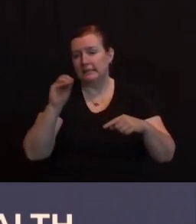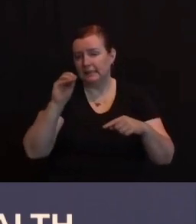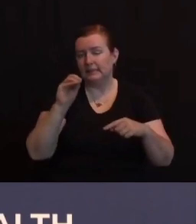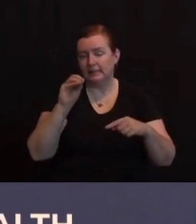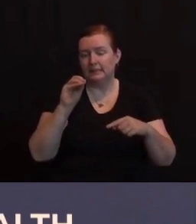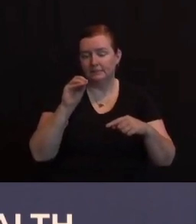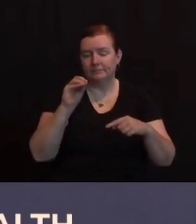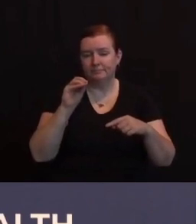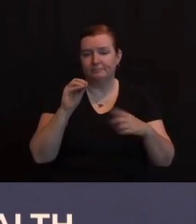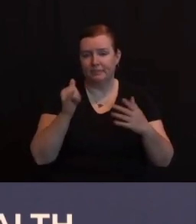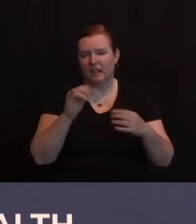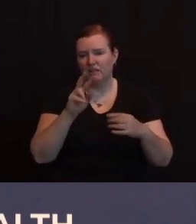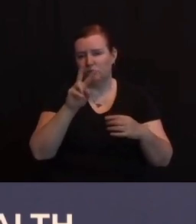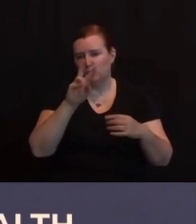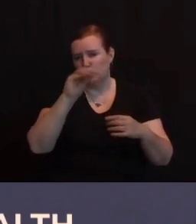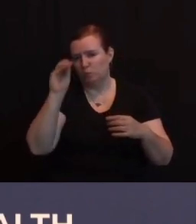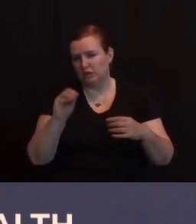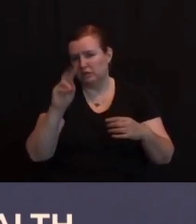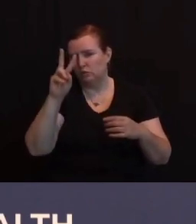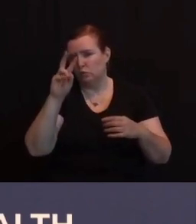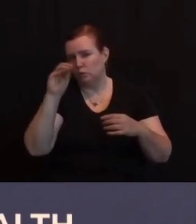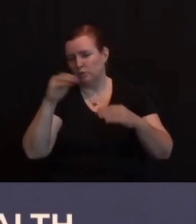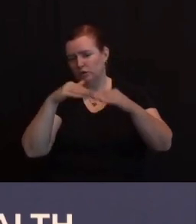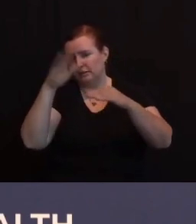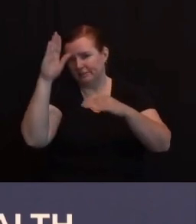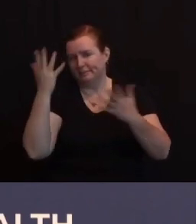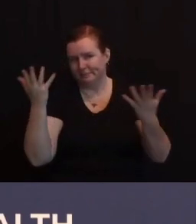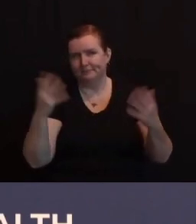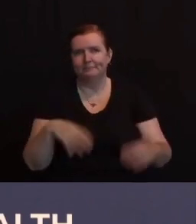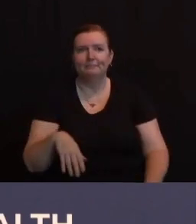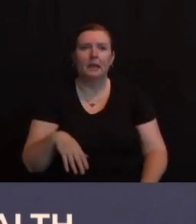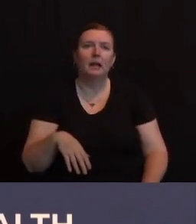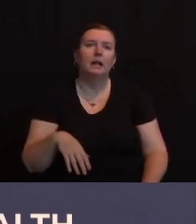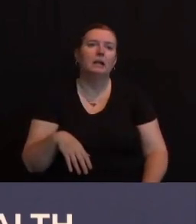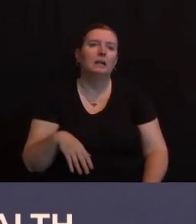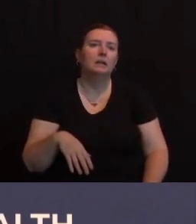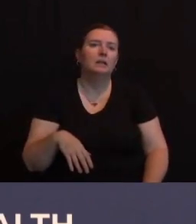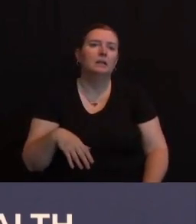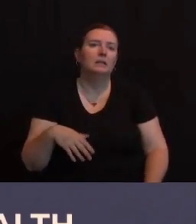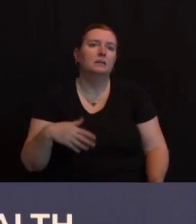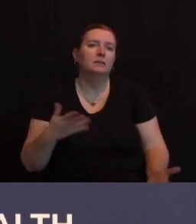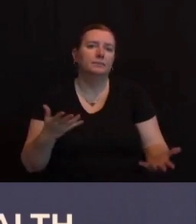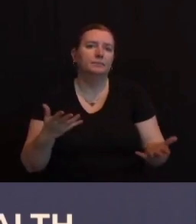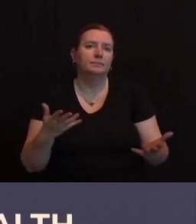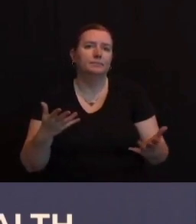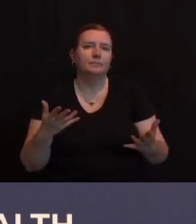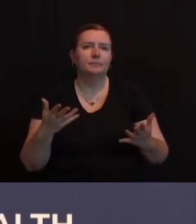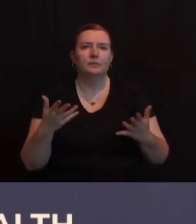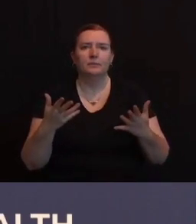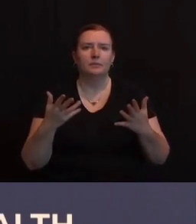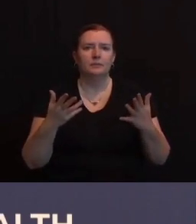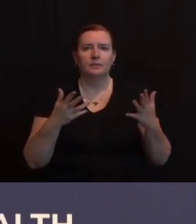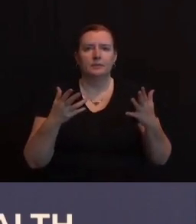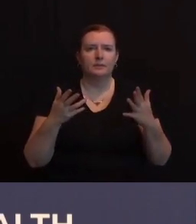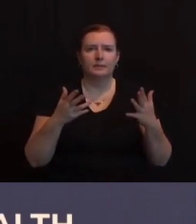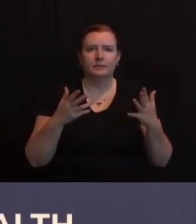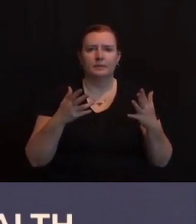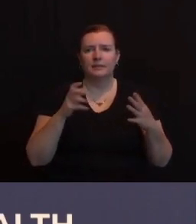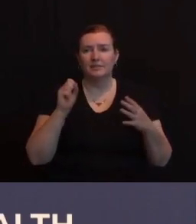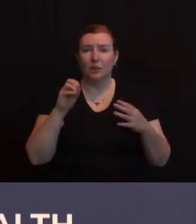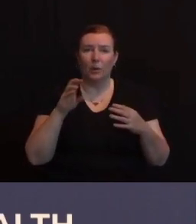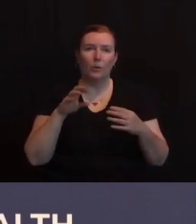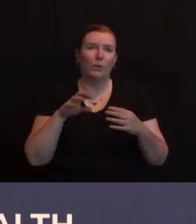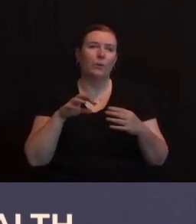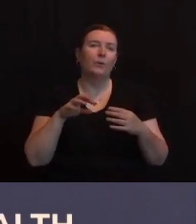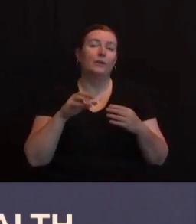backward. 2.42, 187, 172, 237, 192, 236, 288. So today's